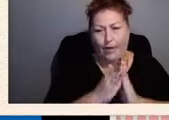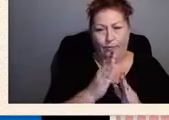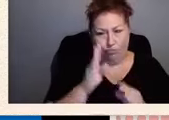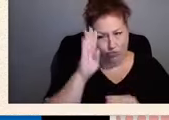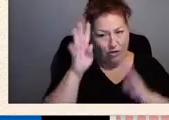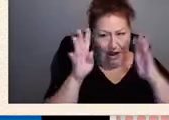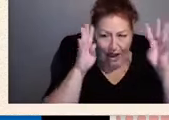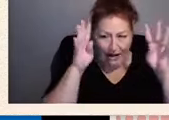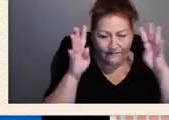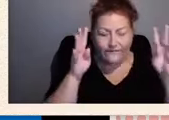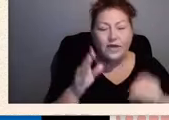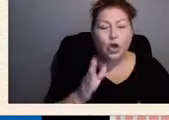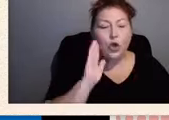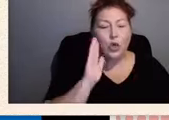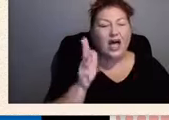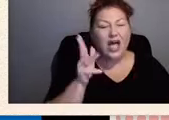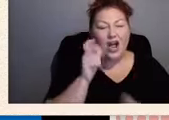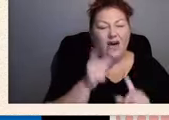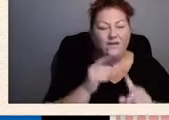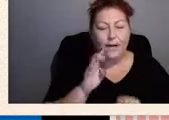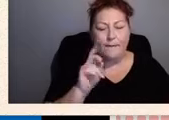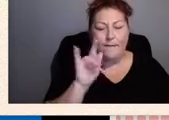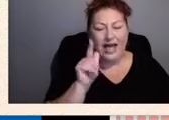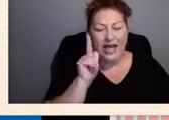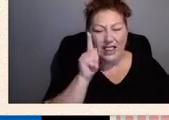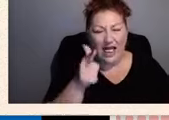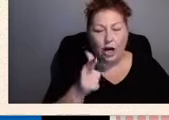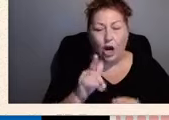hear from Becky later about how she uses Facebook.